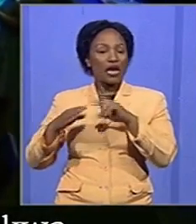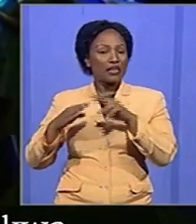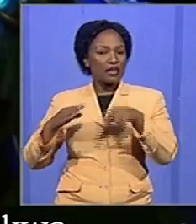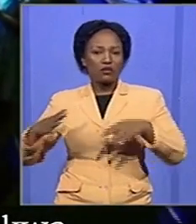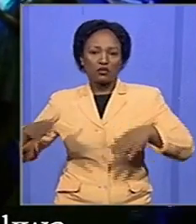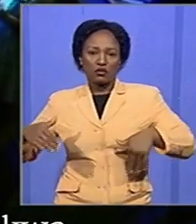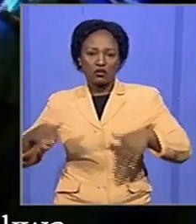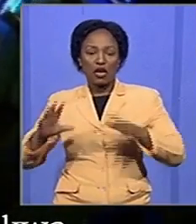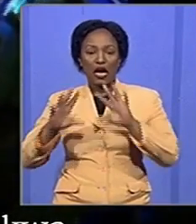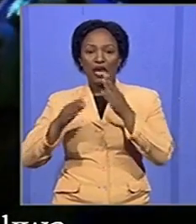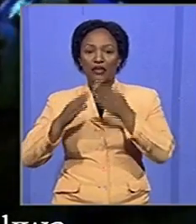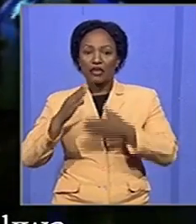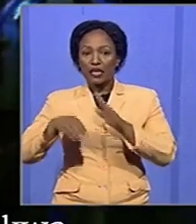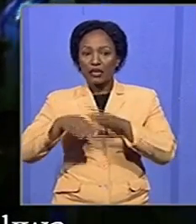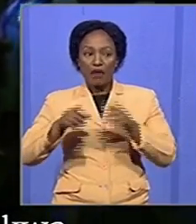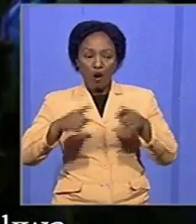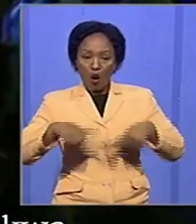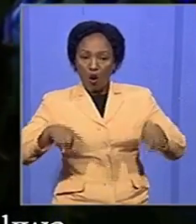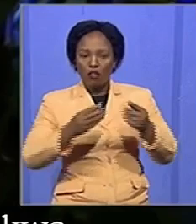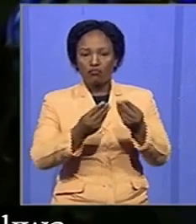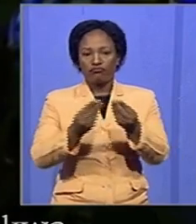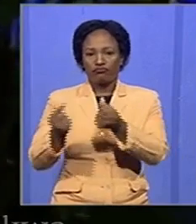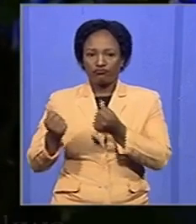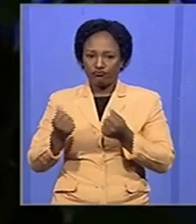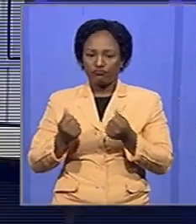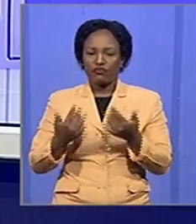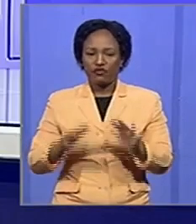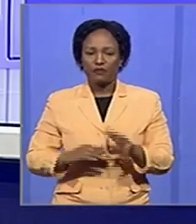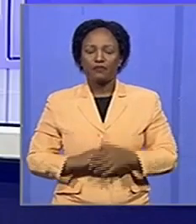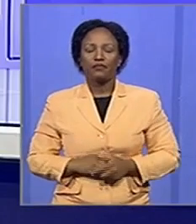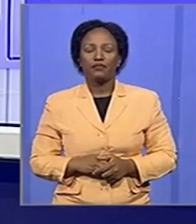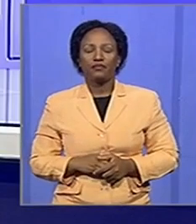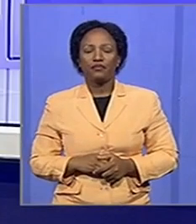tsohle di se di rarollotsweng.